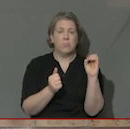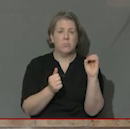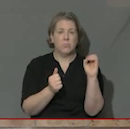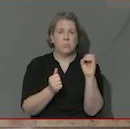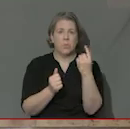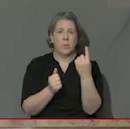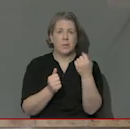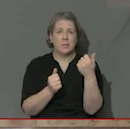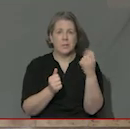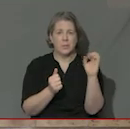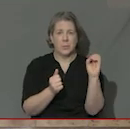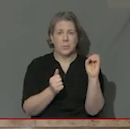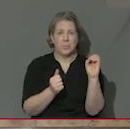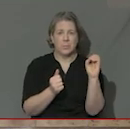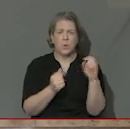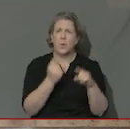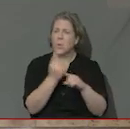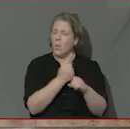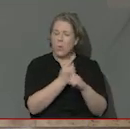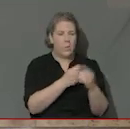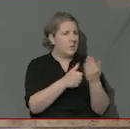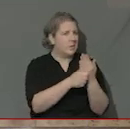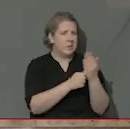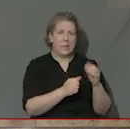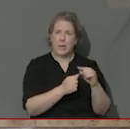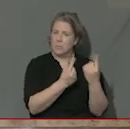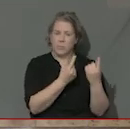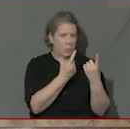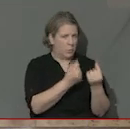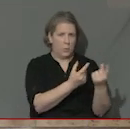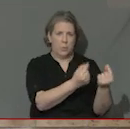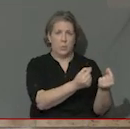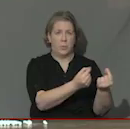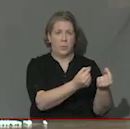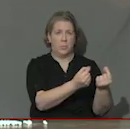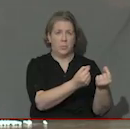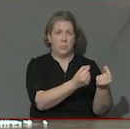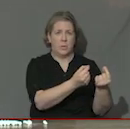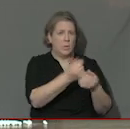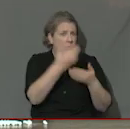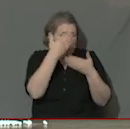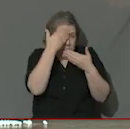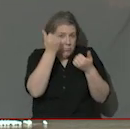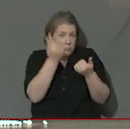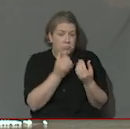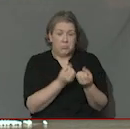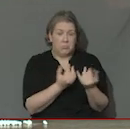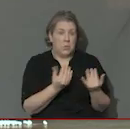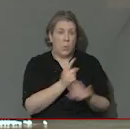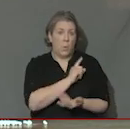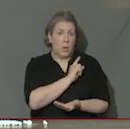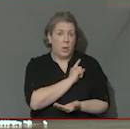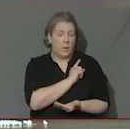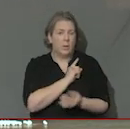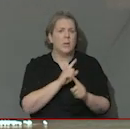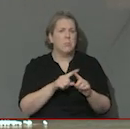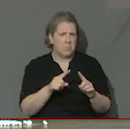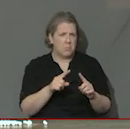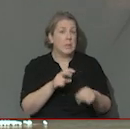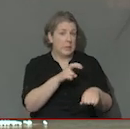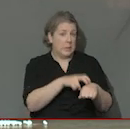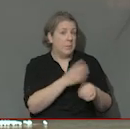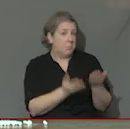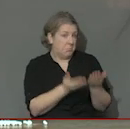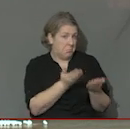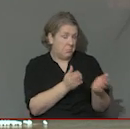410,160. So always do your SARS account. We don't know why they gave us that figure, but you might need it.